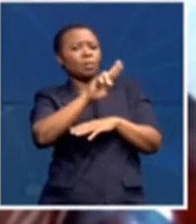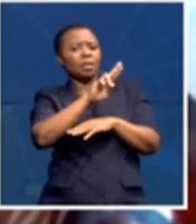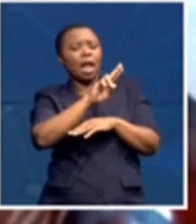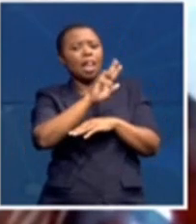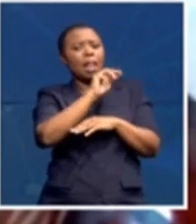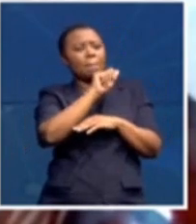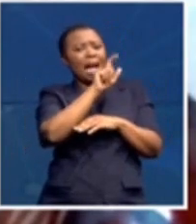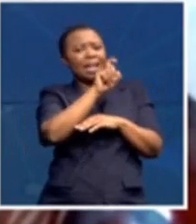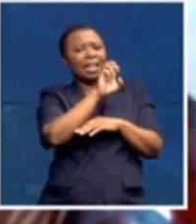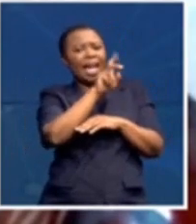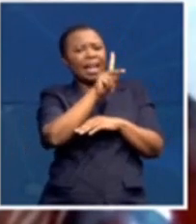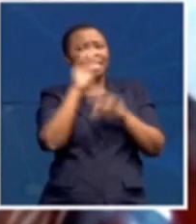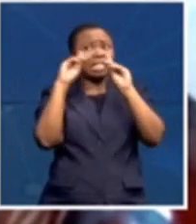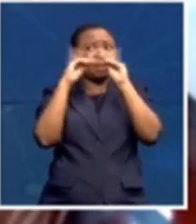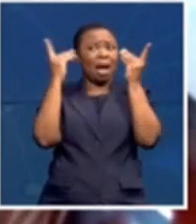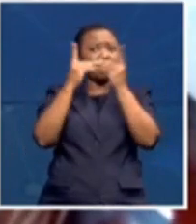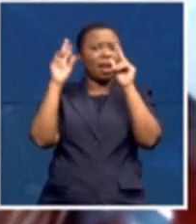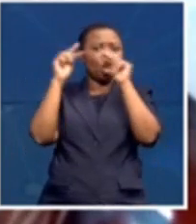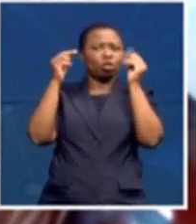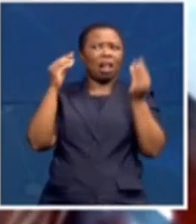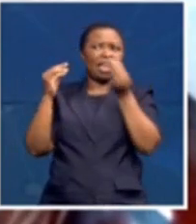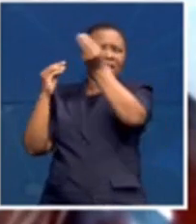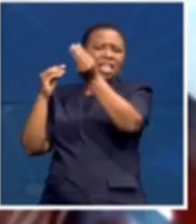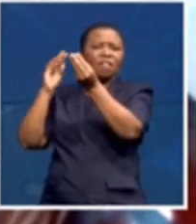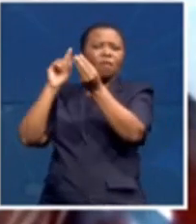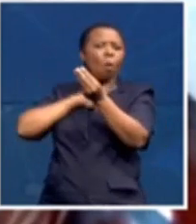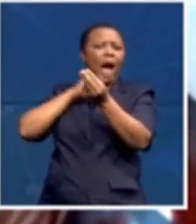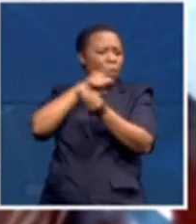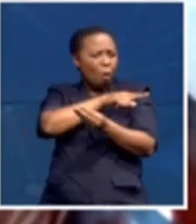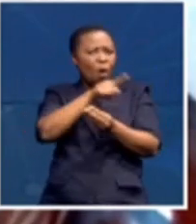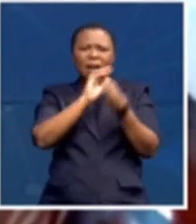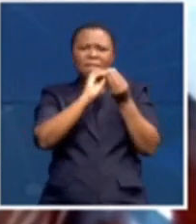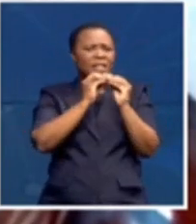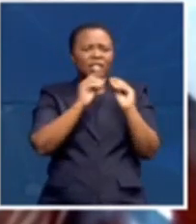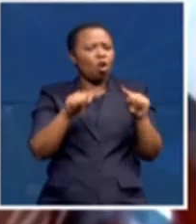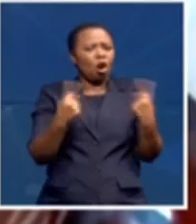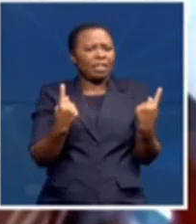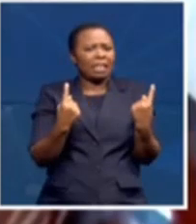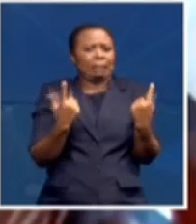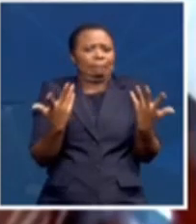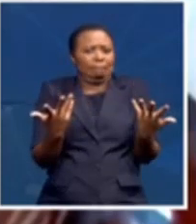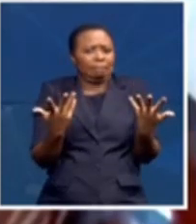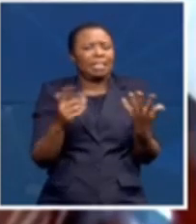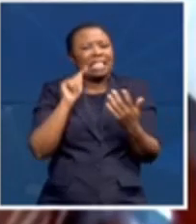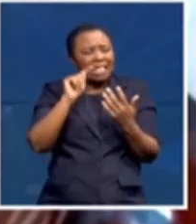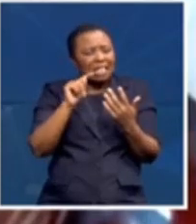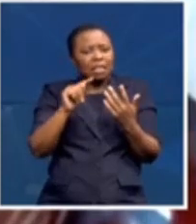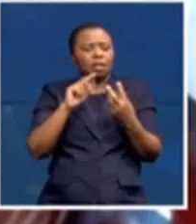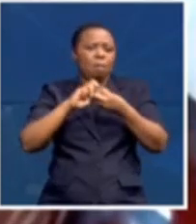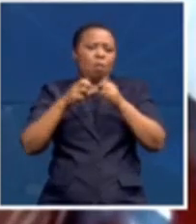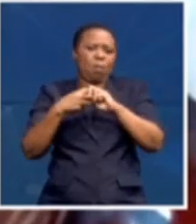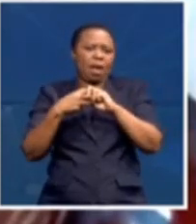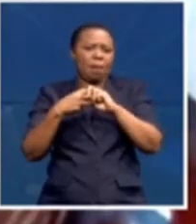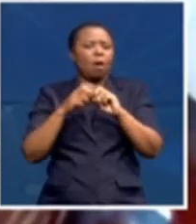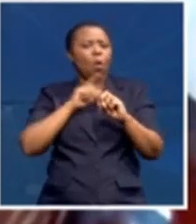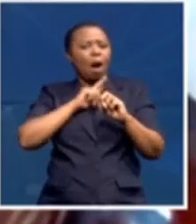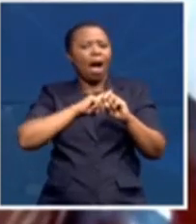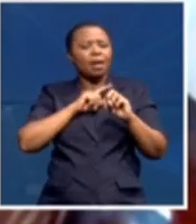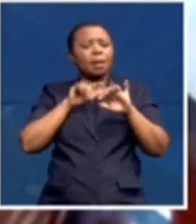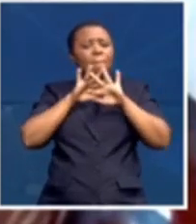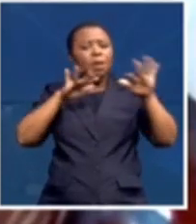it. That alone is causing a terrible crisis in which patients are suffering. Now we hear that the